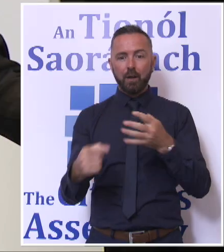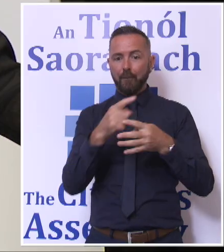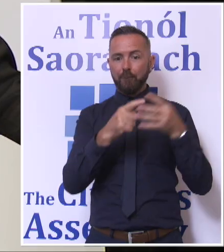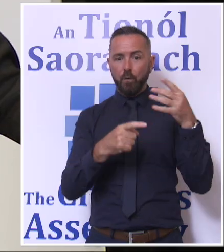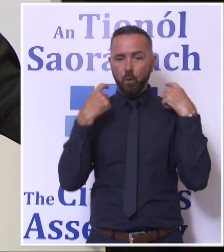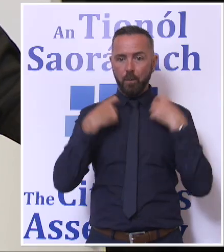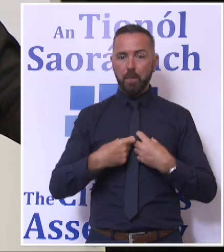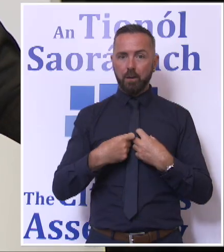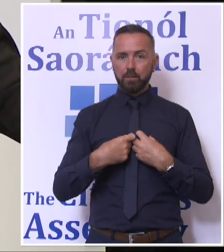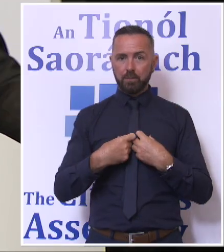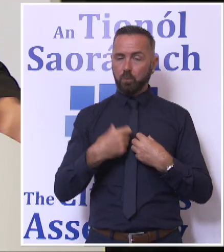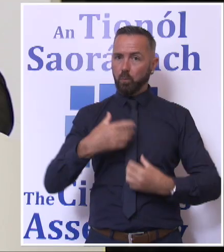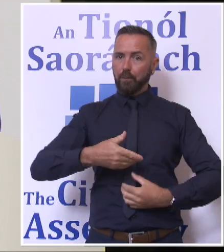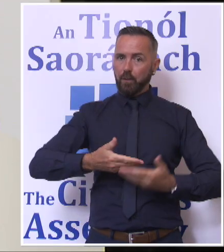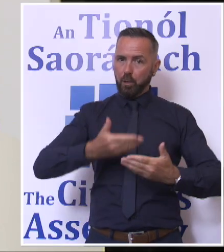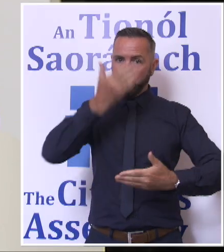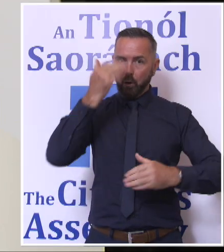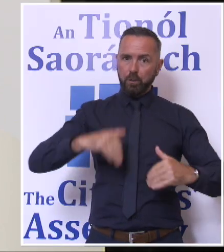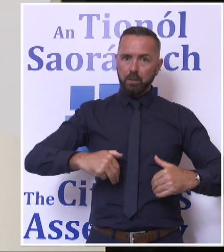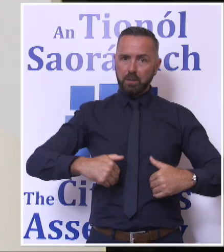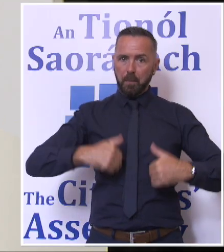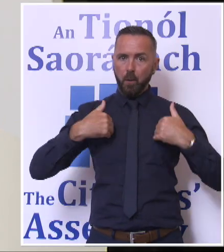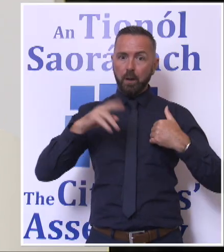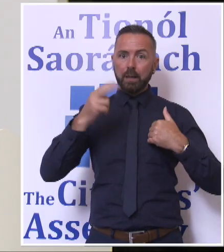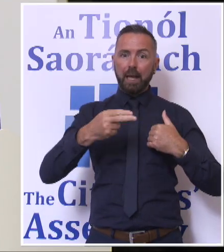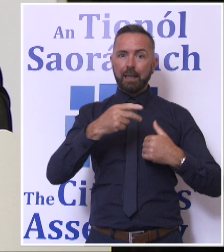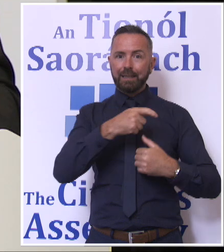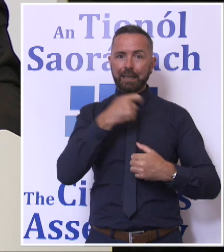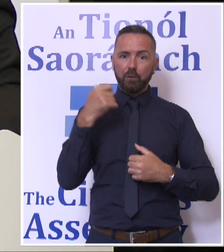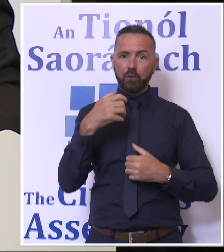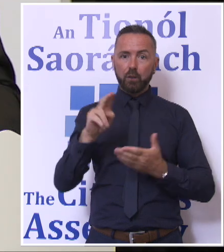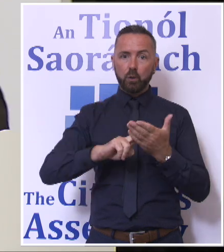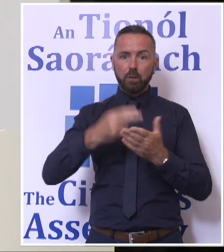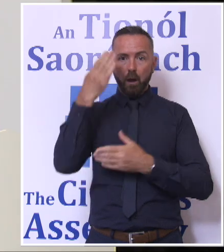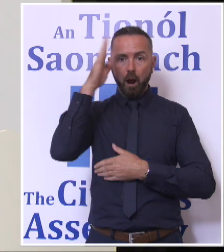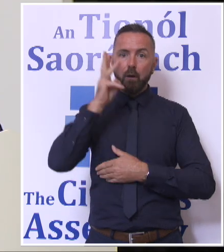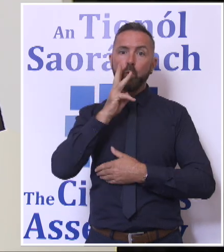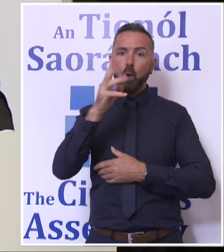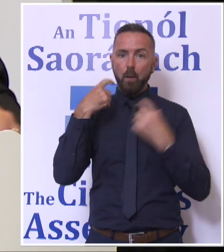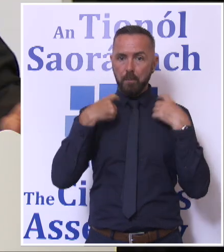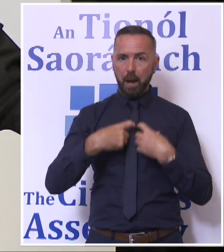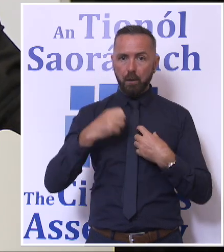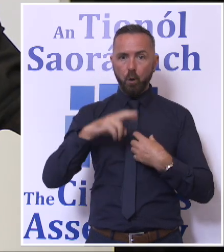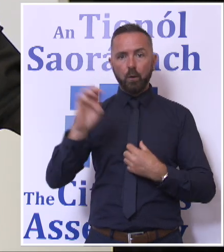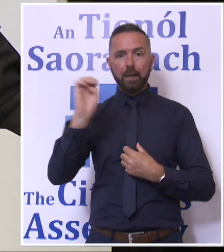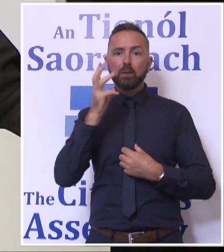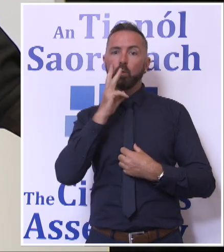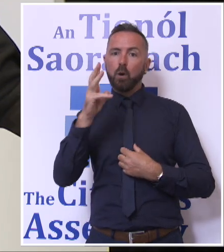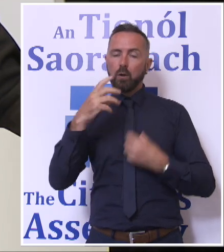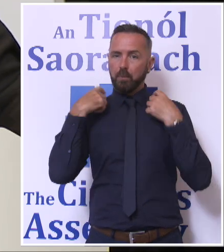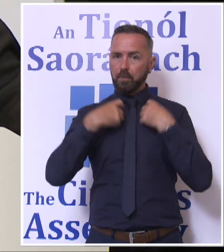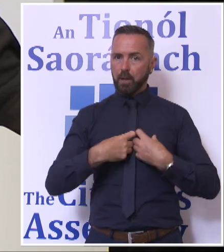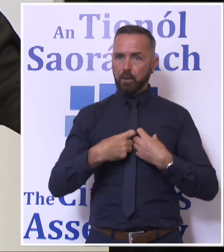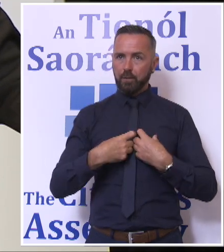and as we learned this morning as well, they can either be called a Cathaoirleach os Gaeilge, or a mayor os Béarla, or